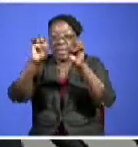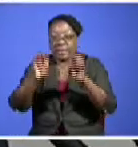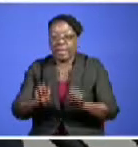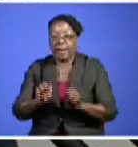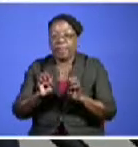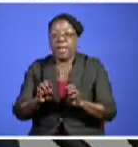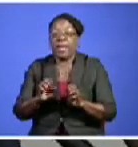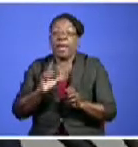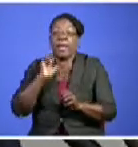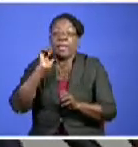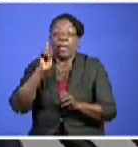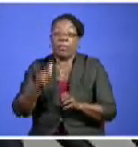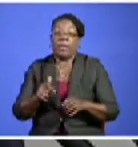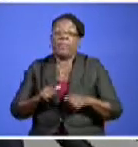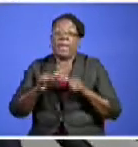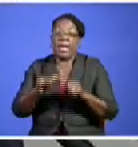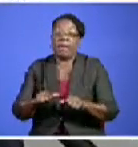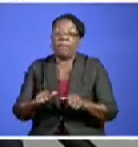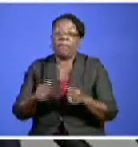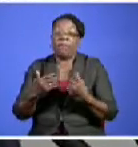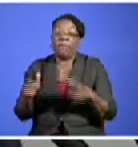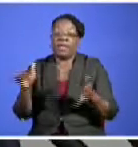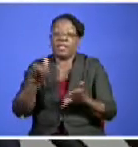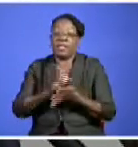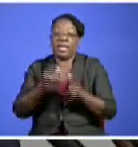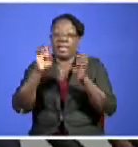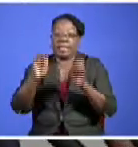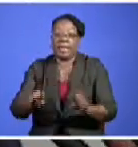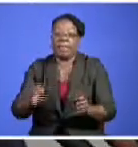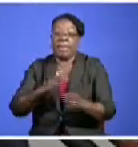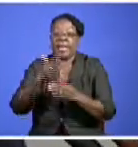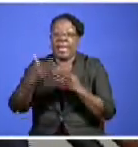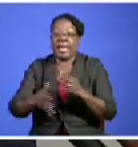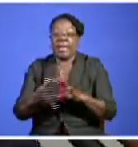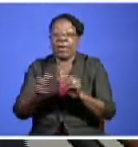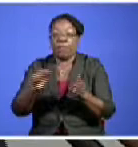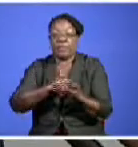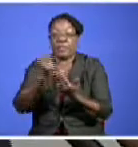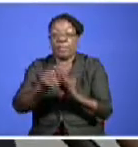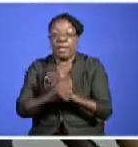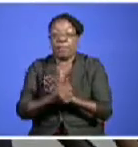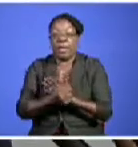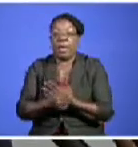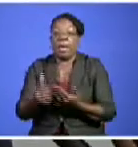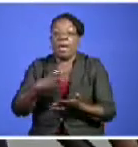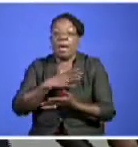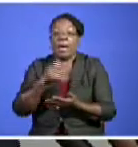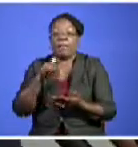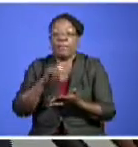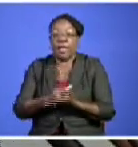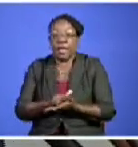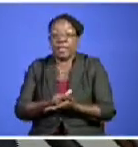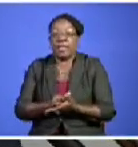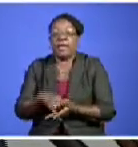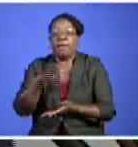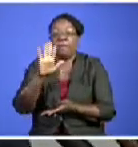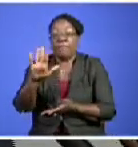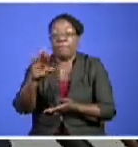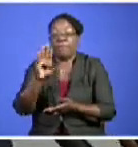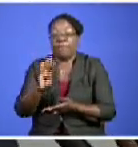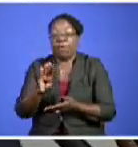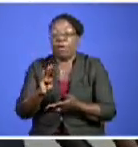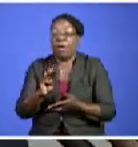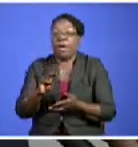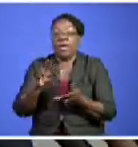to be able to have them sit that exam, hopefully by the end of September. And that amount of nurses, whoever pass, we will